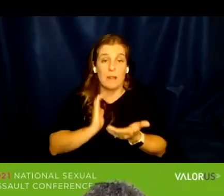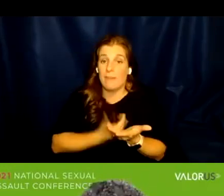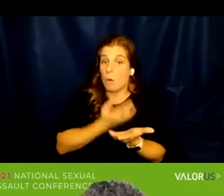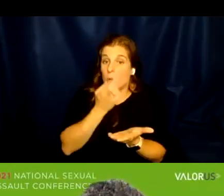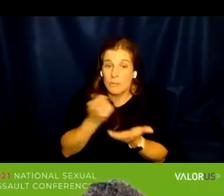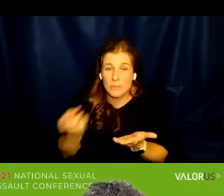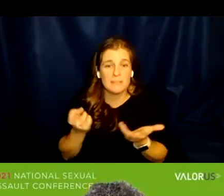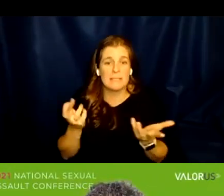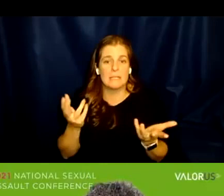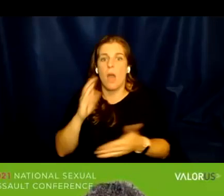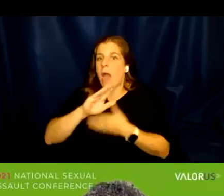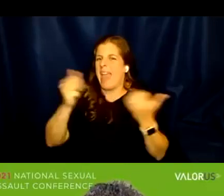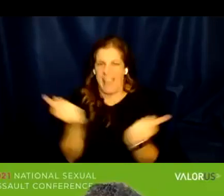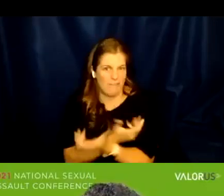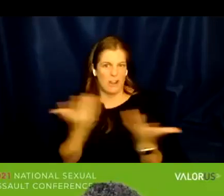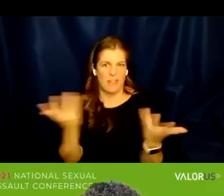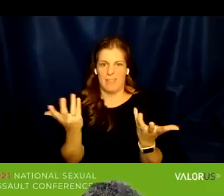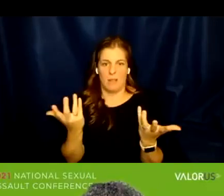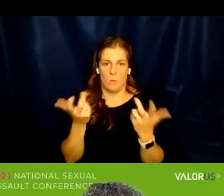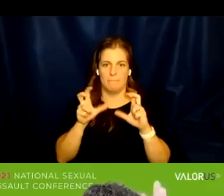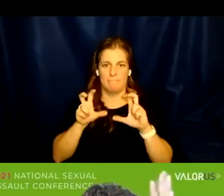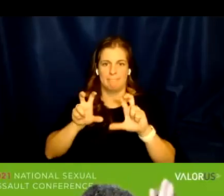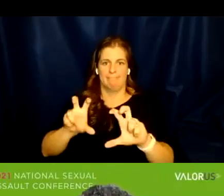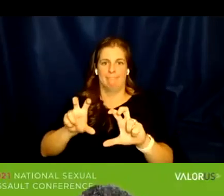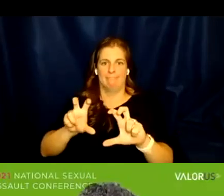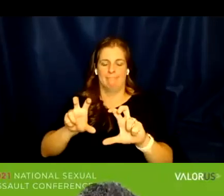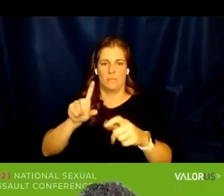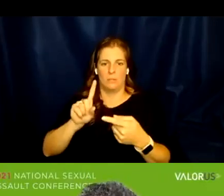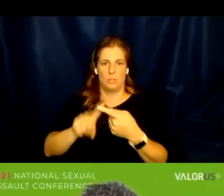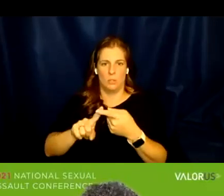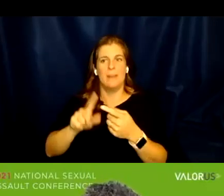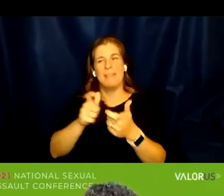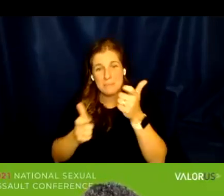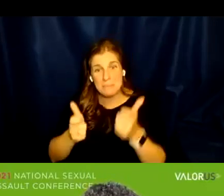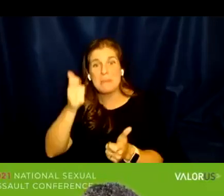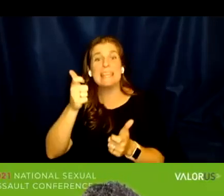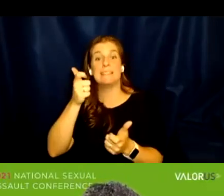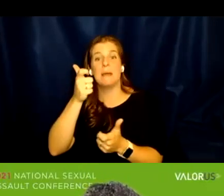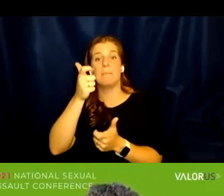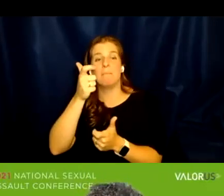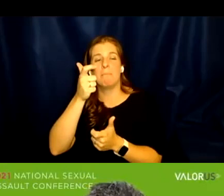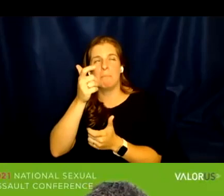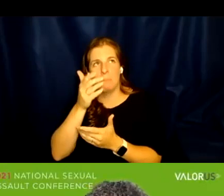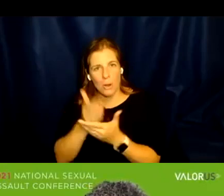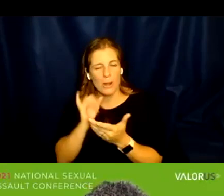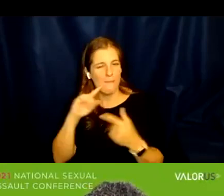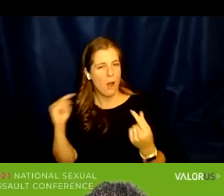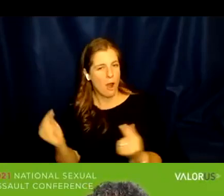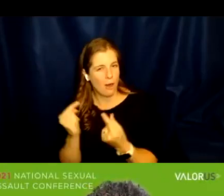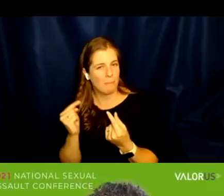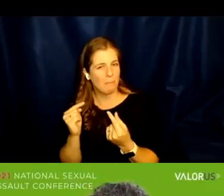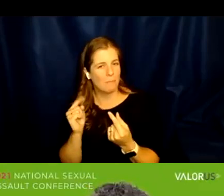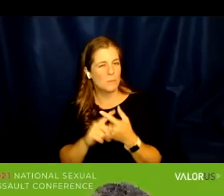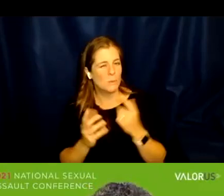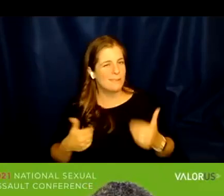our eggs into the basket of the biggest piece of the source of harm to young people in the sex trades in order